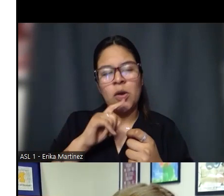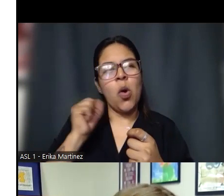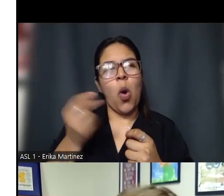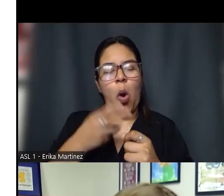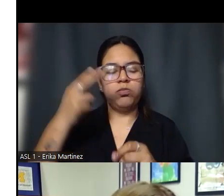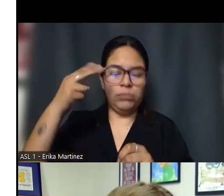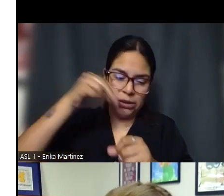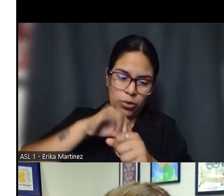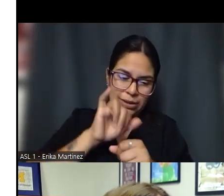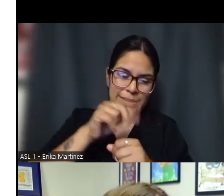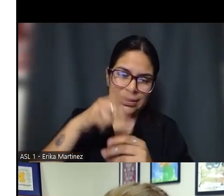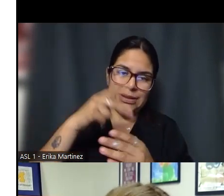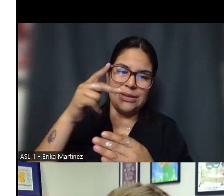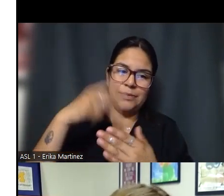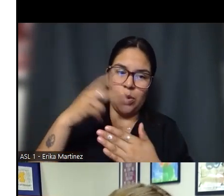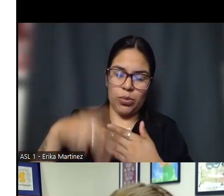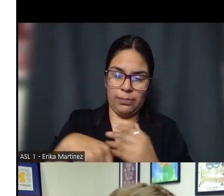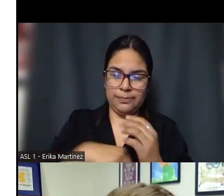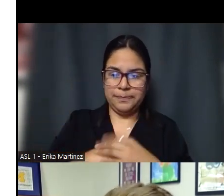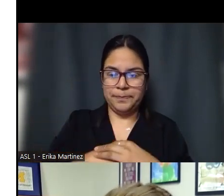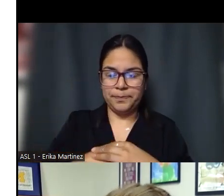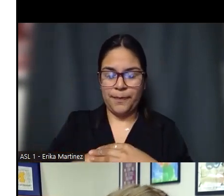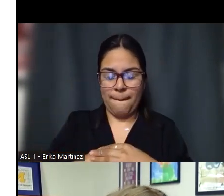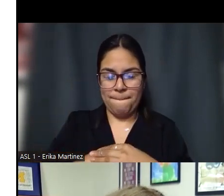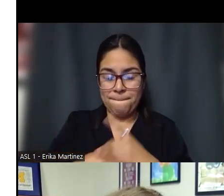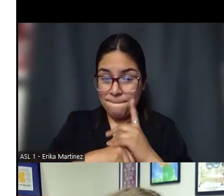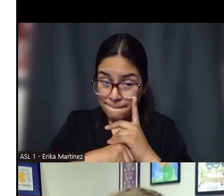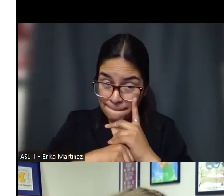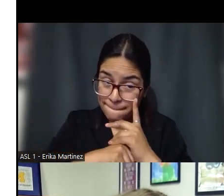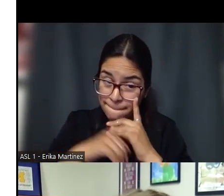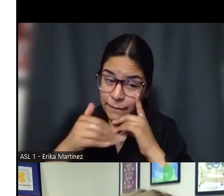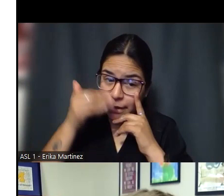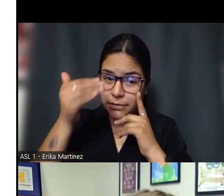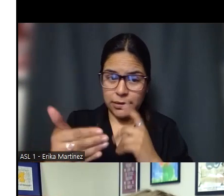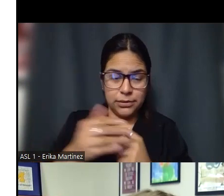can be prioritized within this program. Next slide.